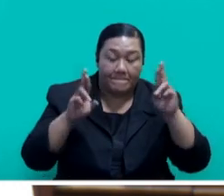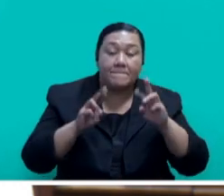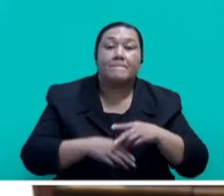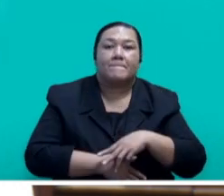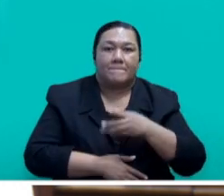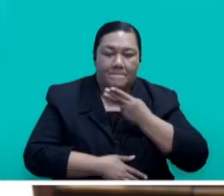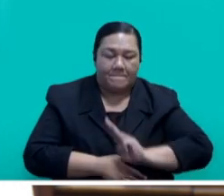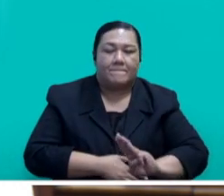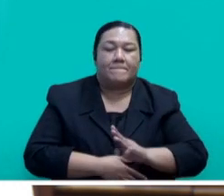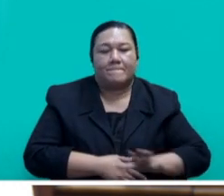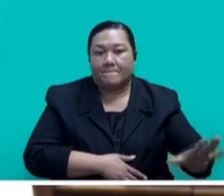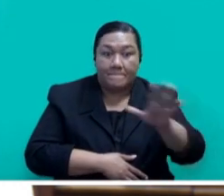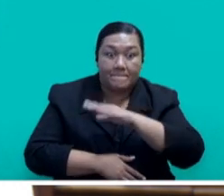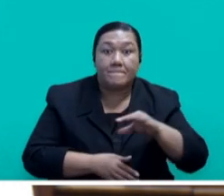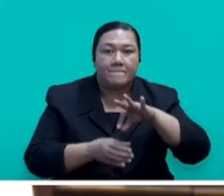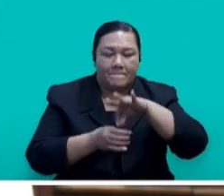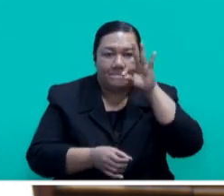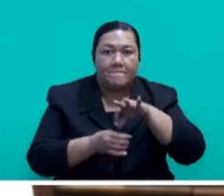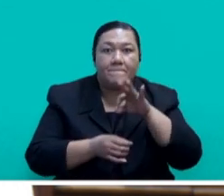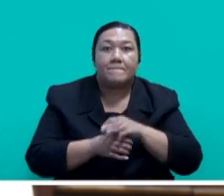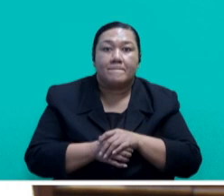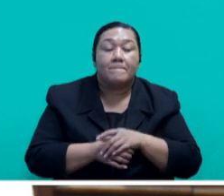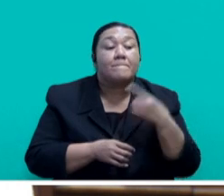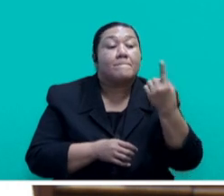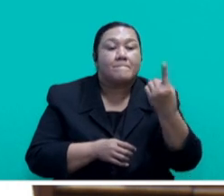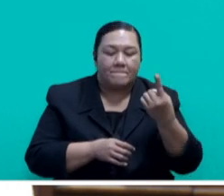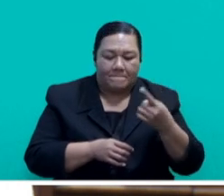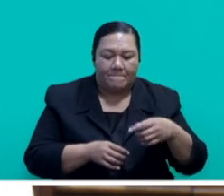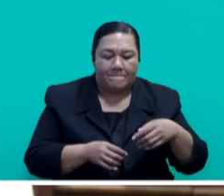everyone elected into this august House.